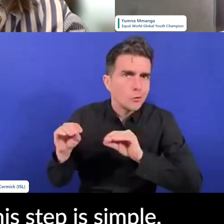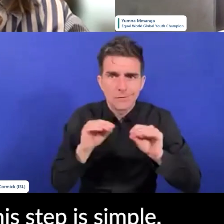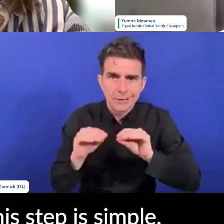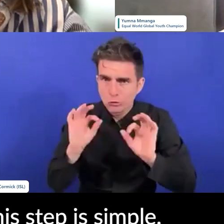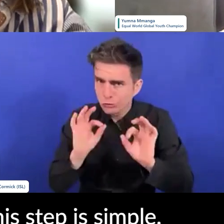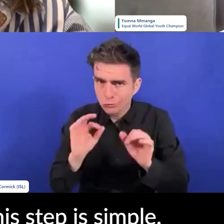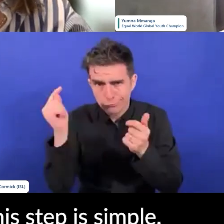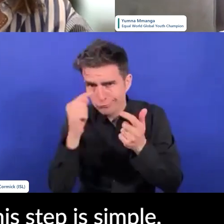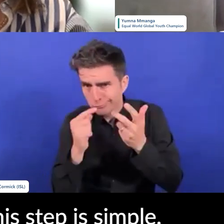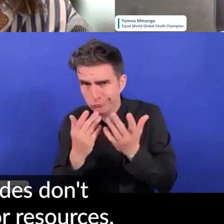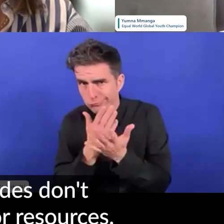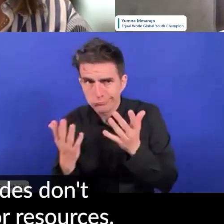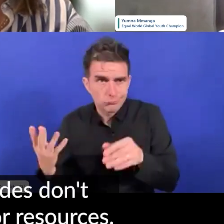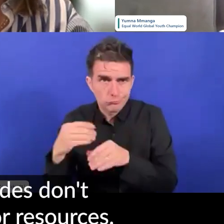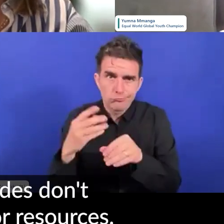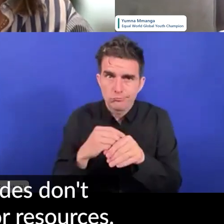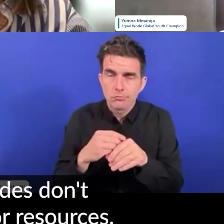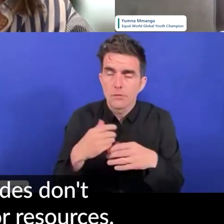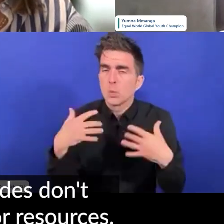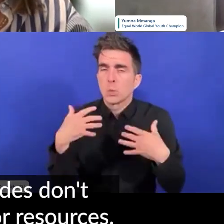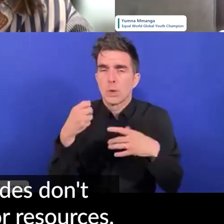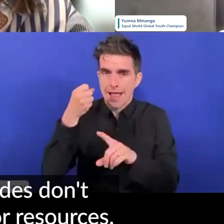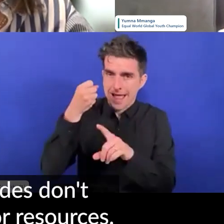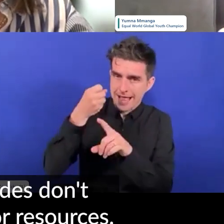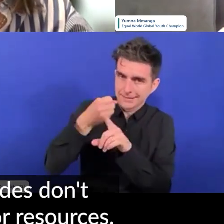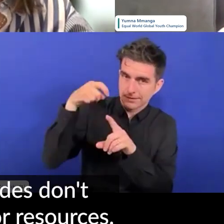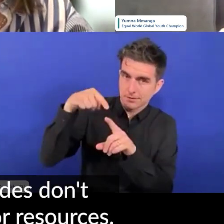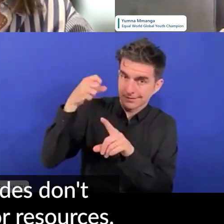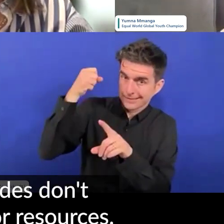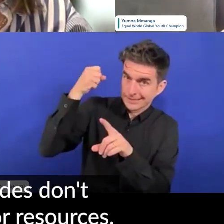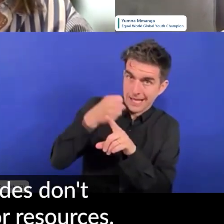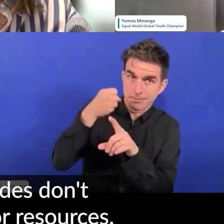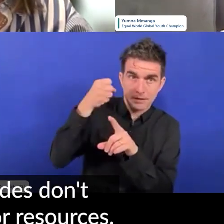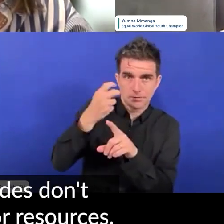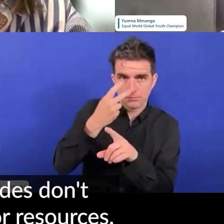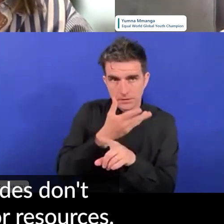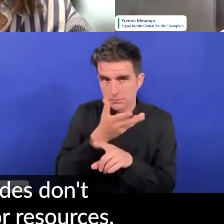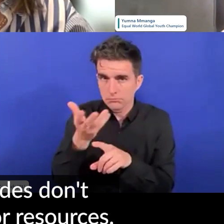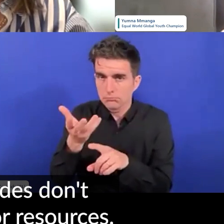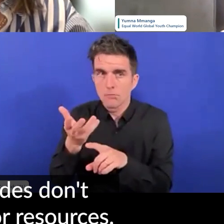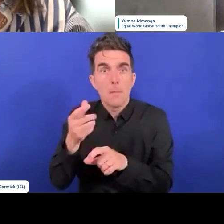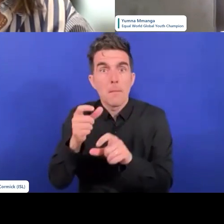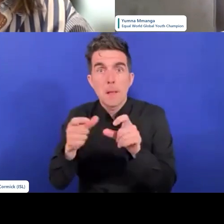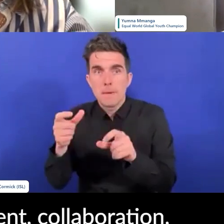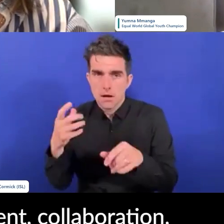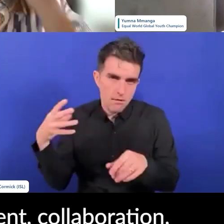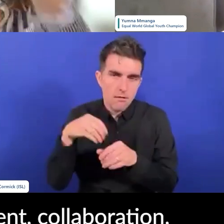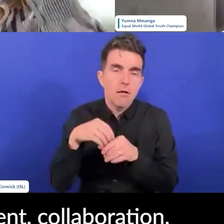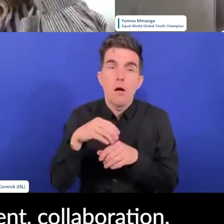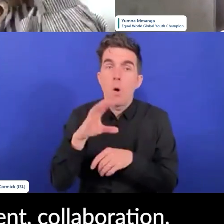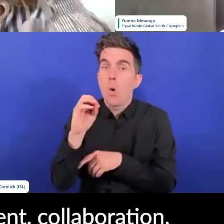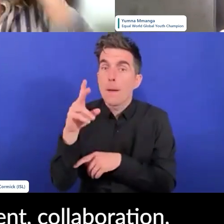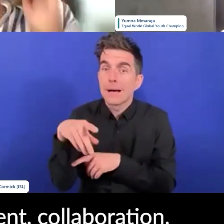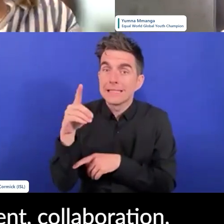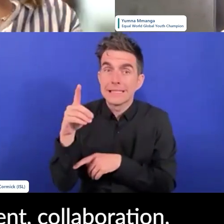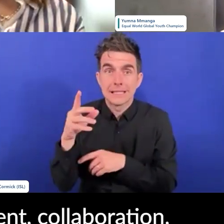is simple. Inclusive attitudes don't require waiting for resources. They